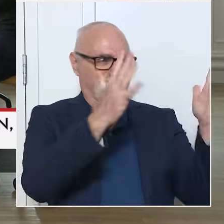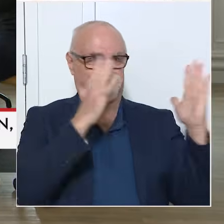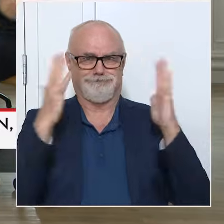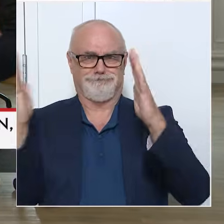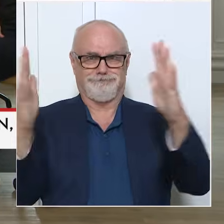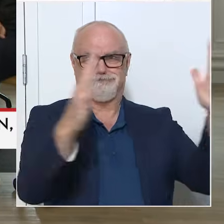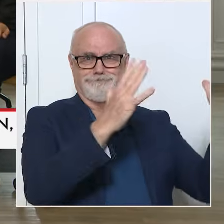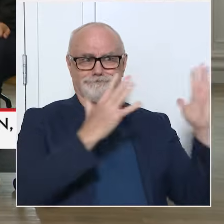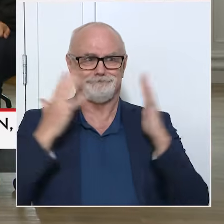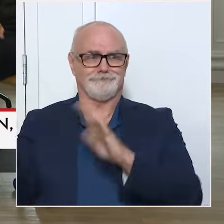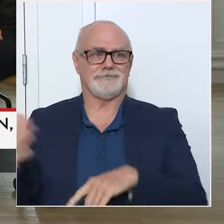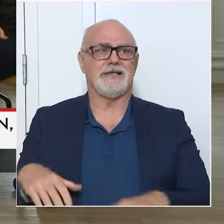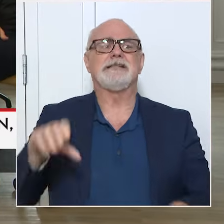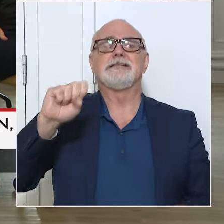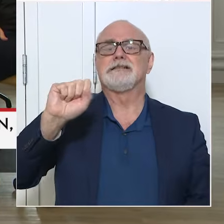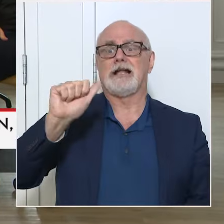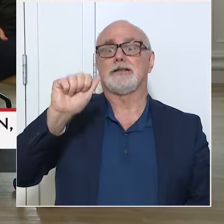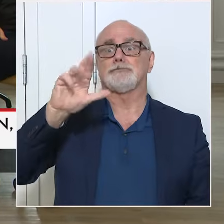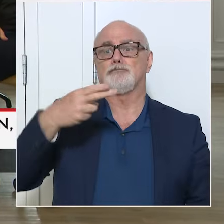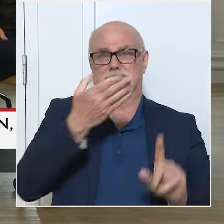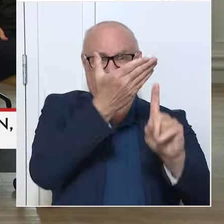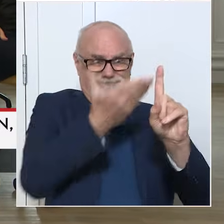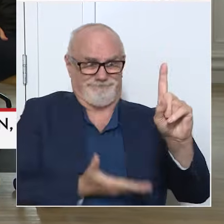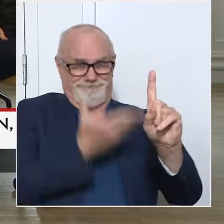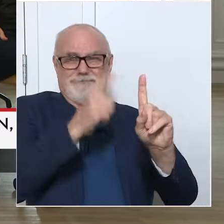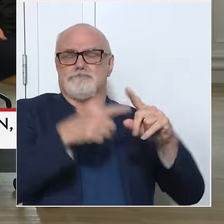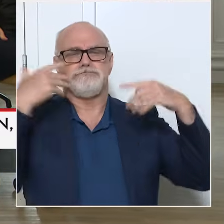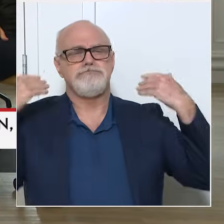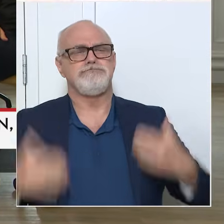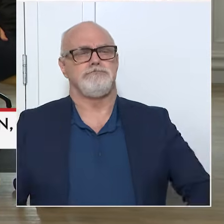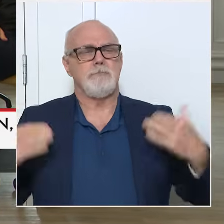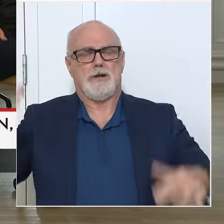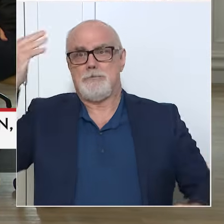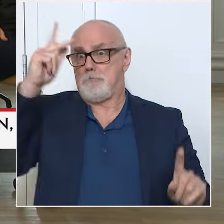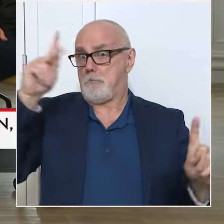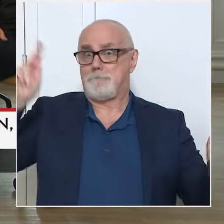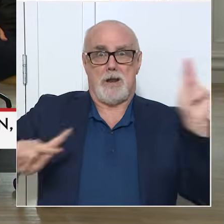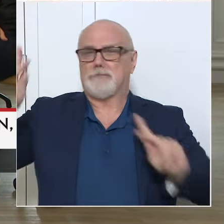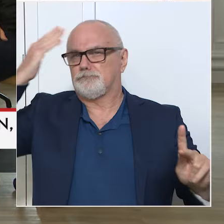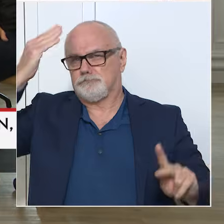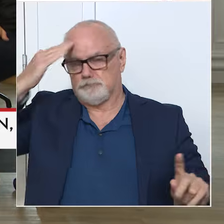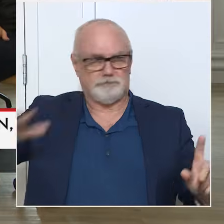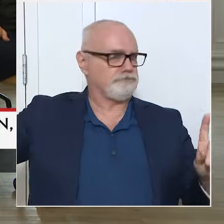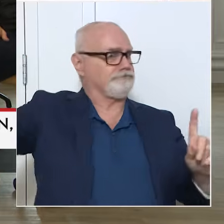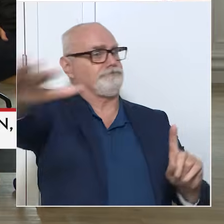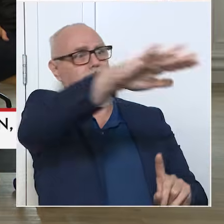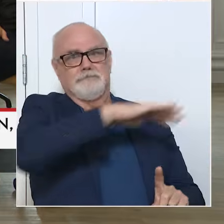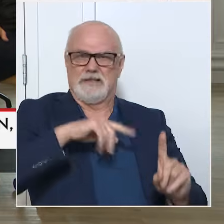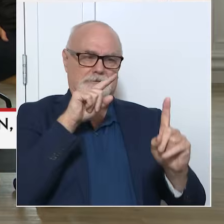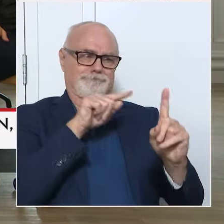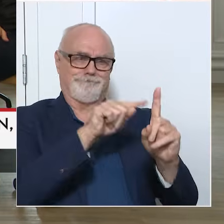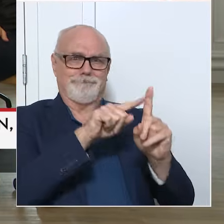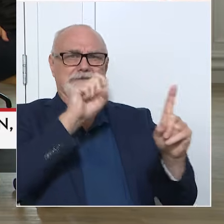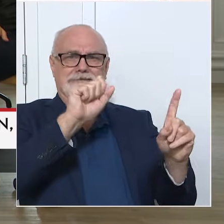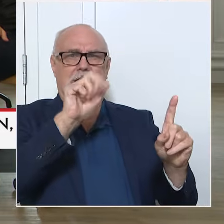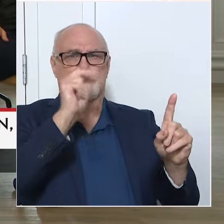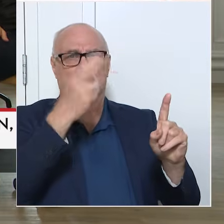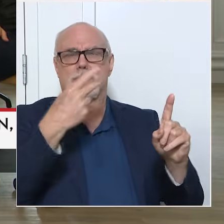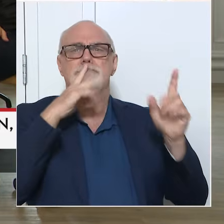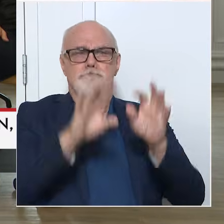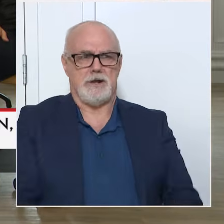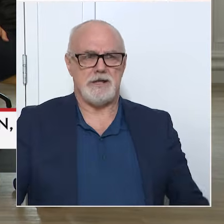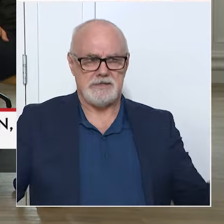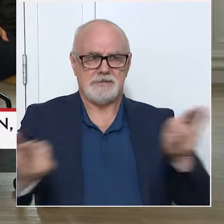Sarah is the best known person in this room because she is the one who manages our Vitality and Growth Funds together